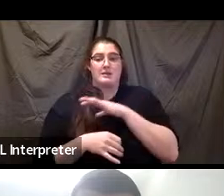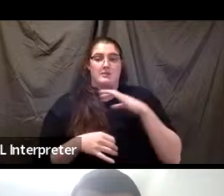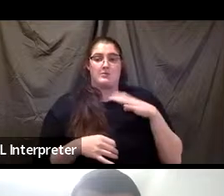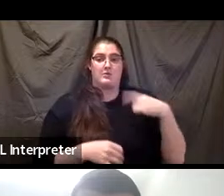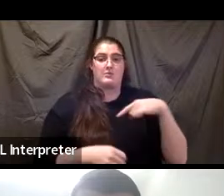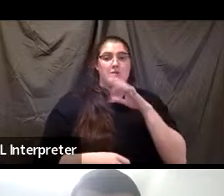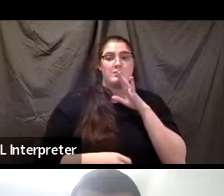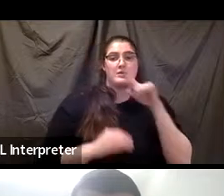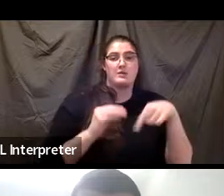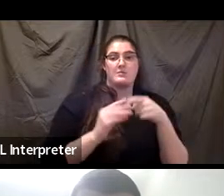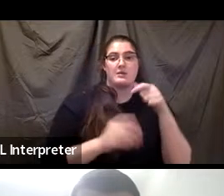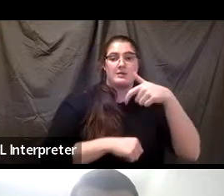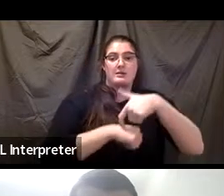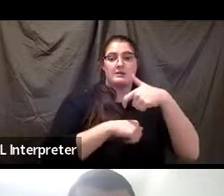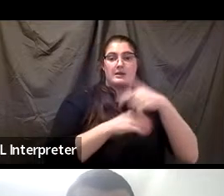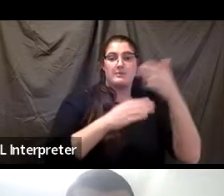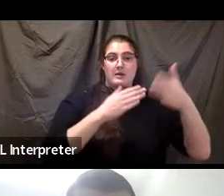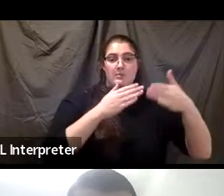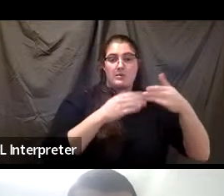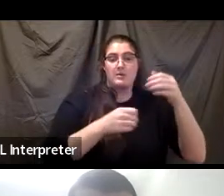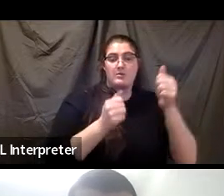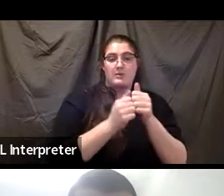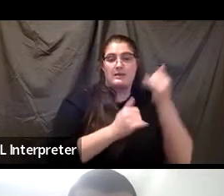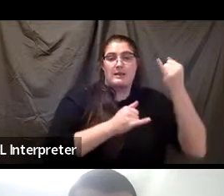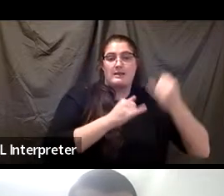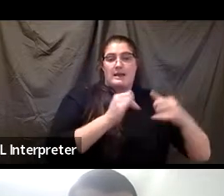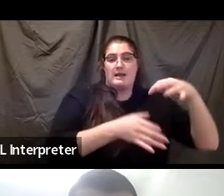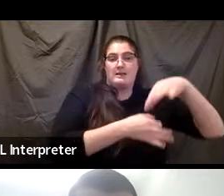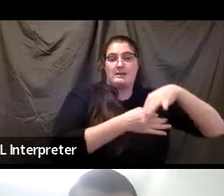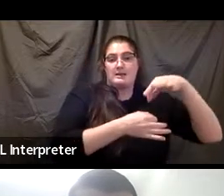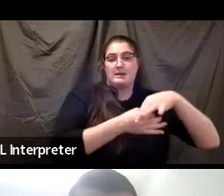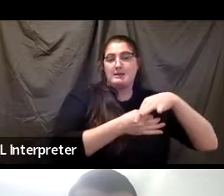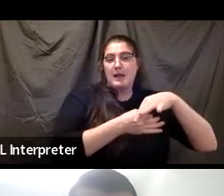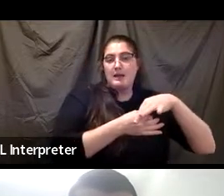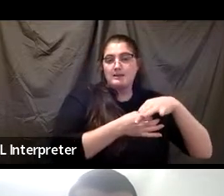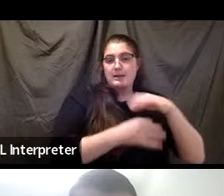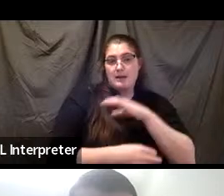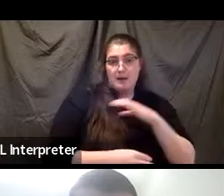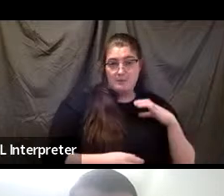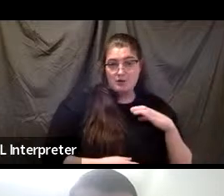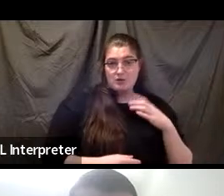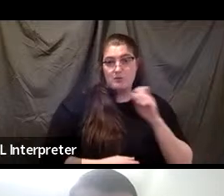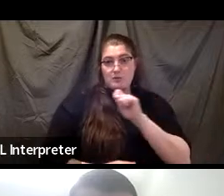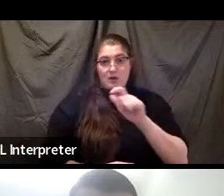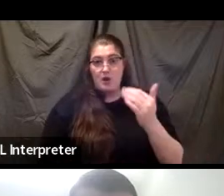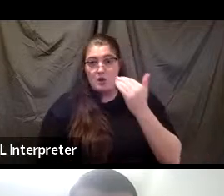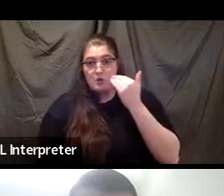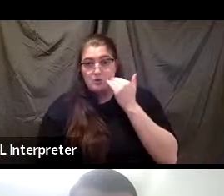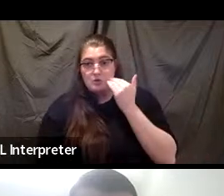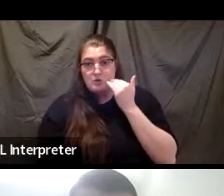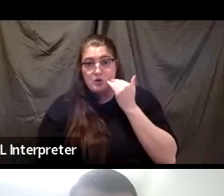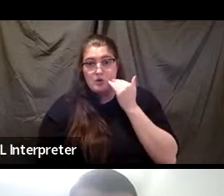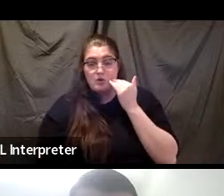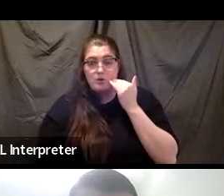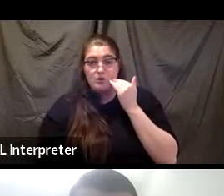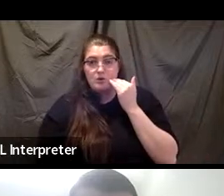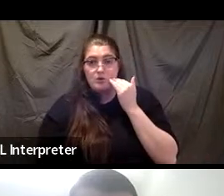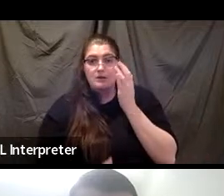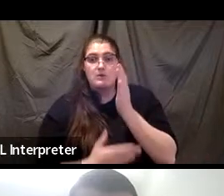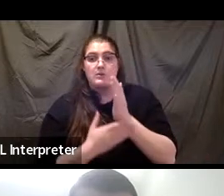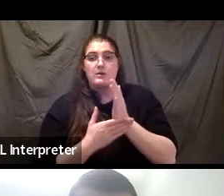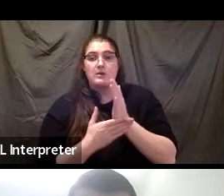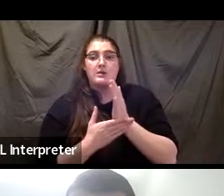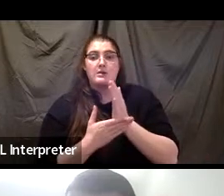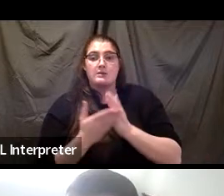period that concluded with the last elected commission. And we all know that there were some